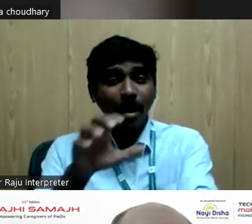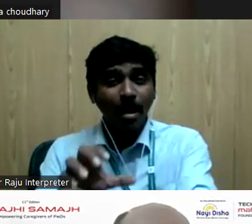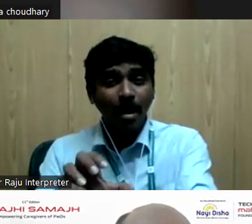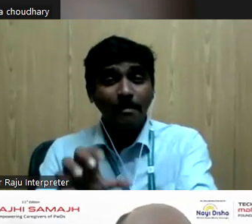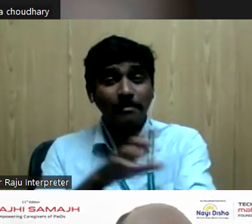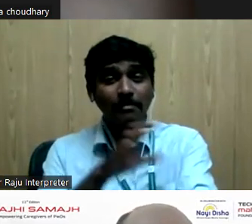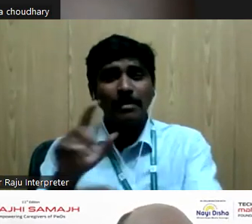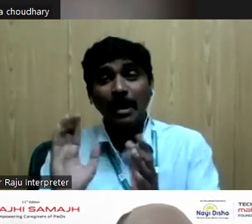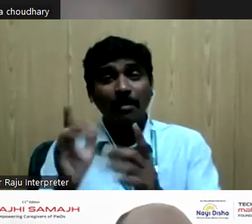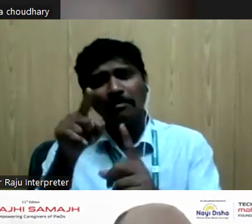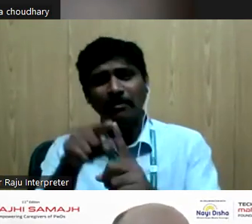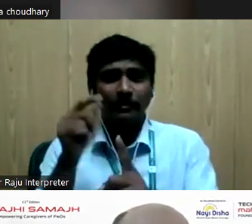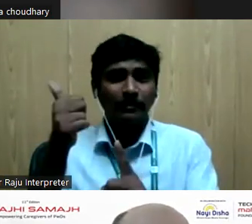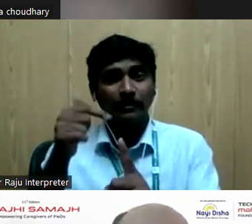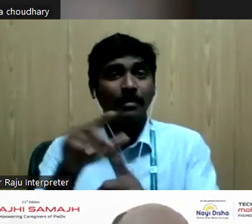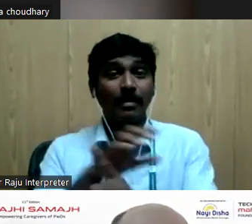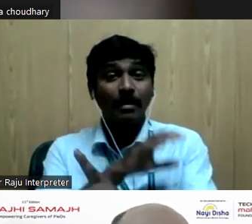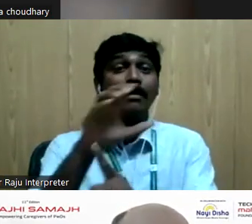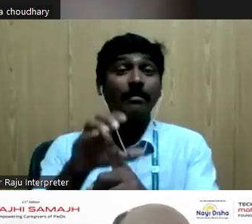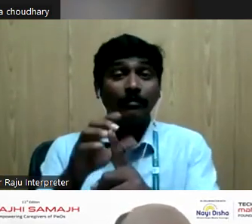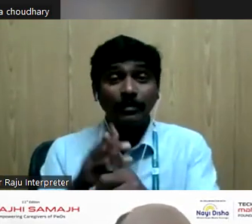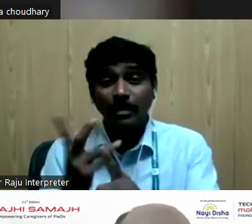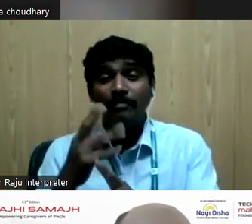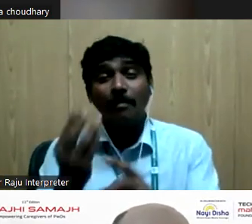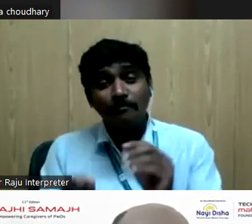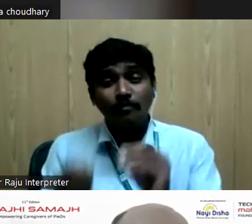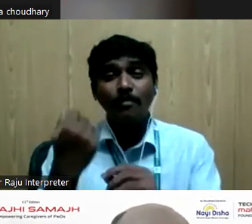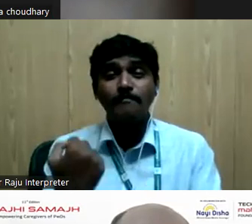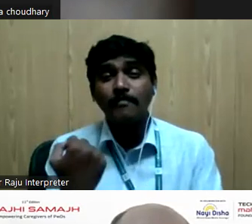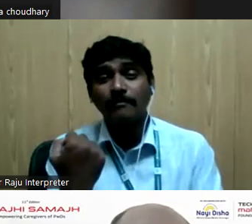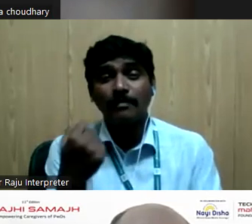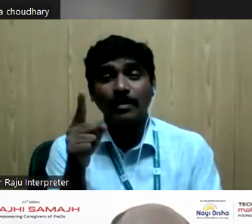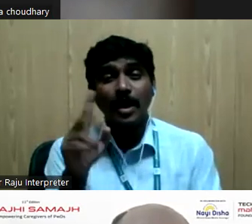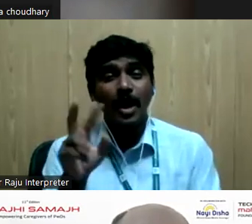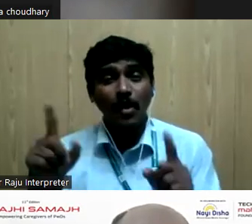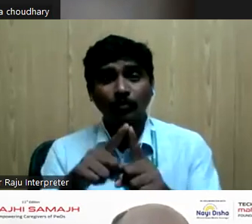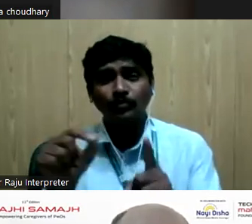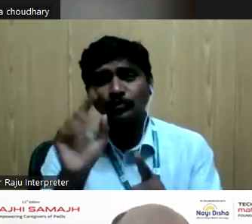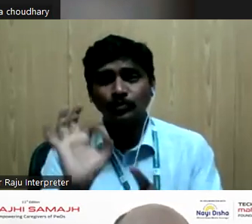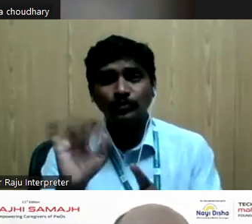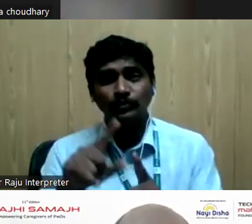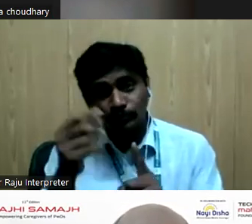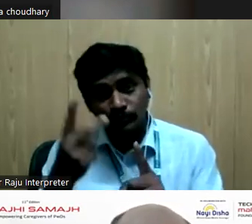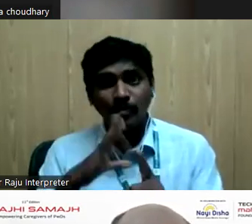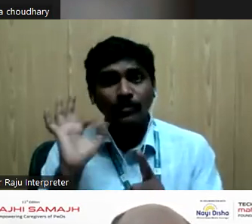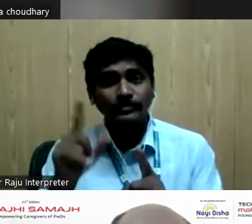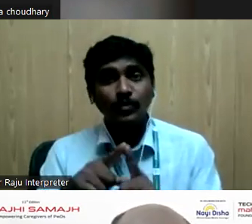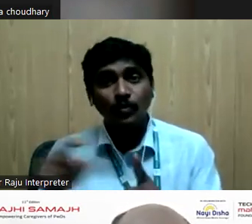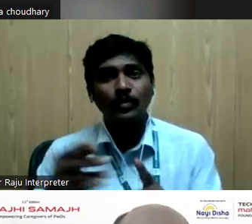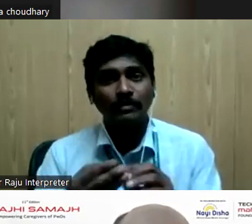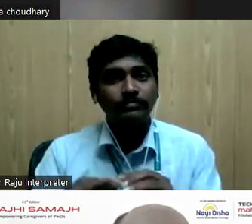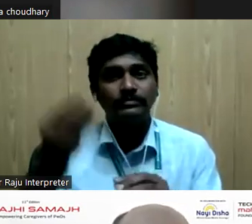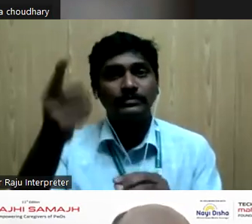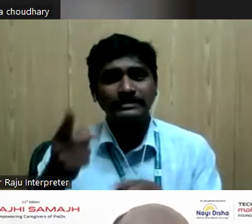make them even more powerful to do what they are supposed to do? I think is the challenge that we must take